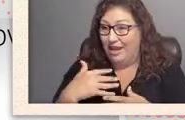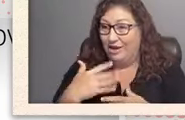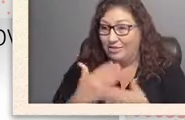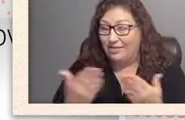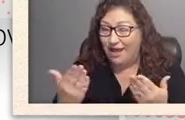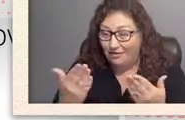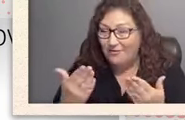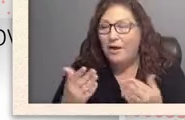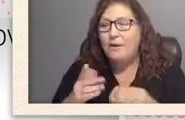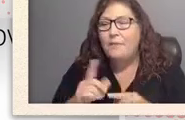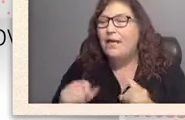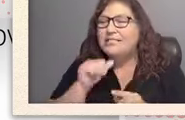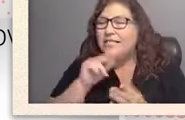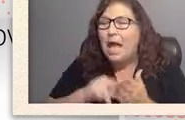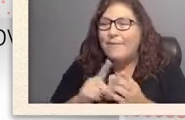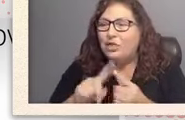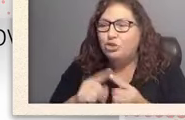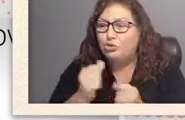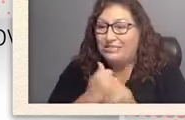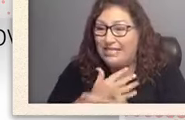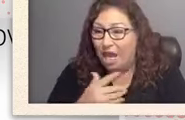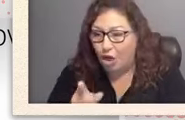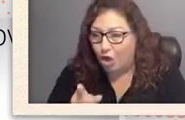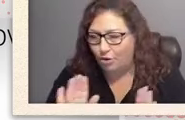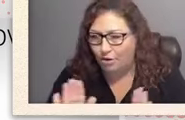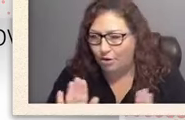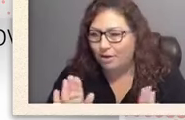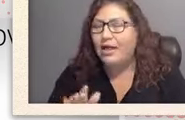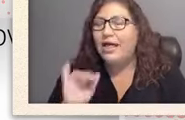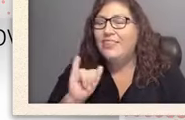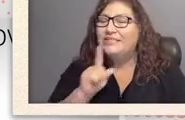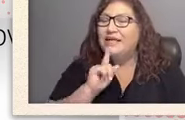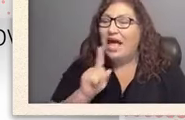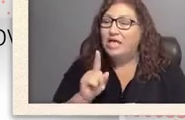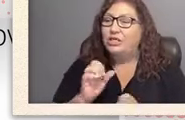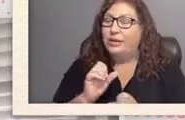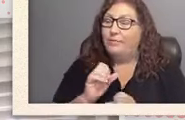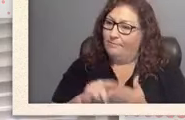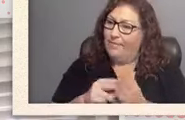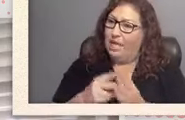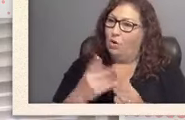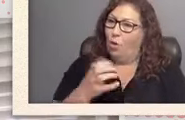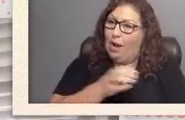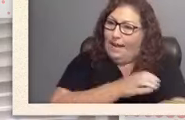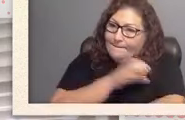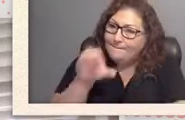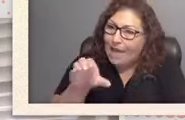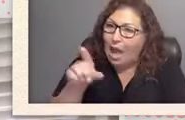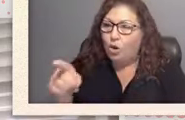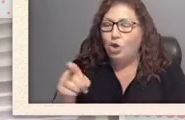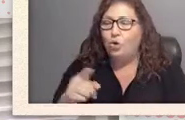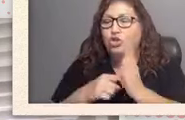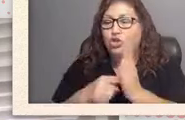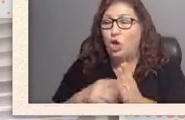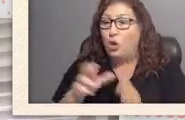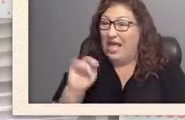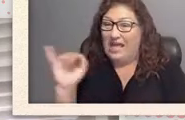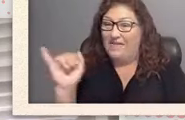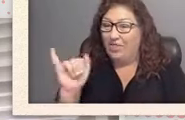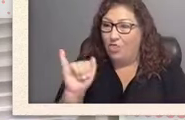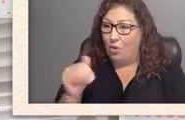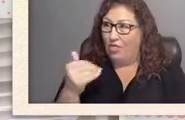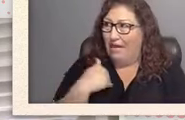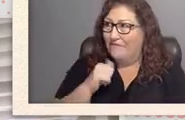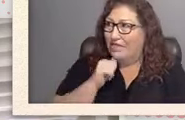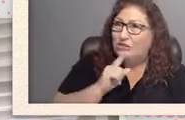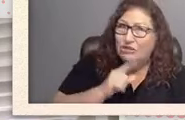isn't meant to scare you. This is actually meant to empower you and show you how, even though there's all of these uncertainties, we're not